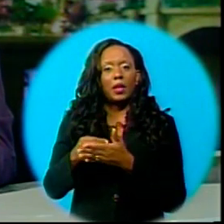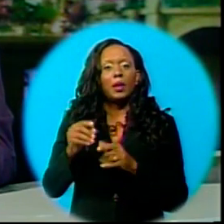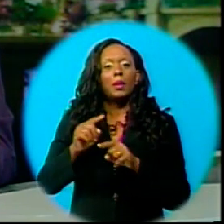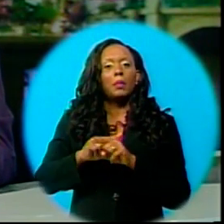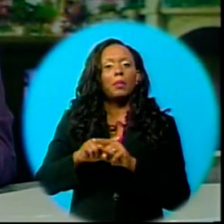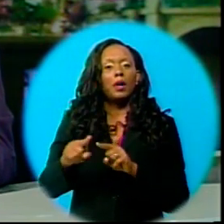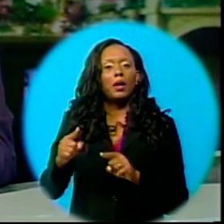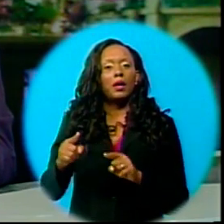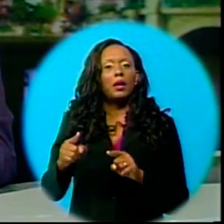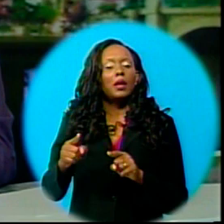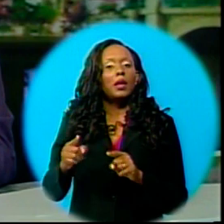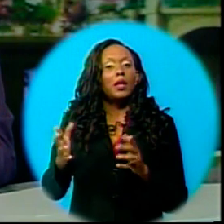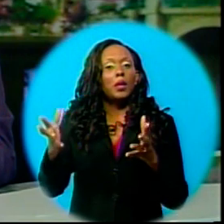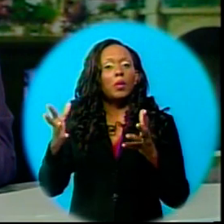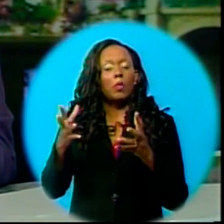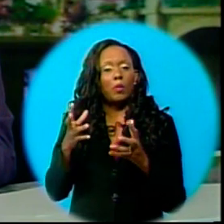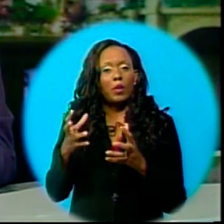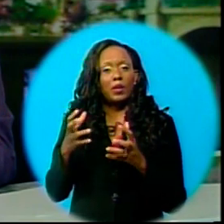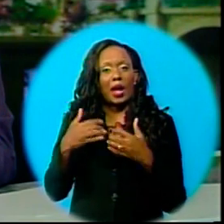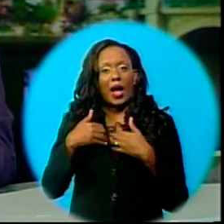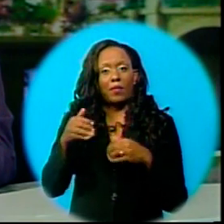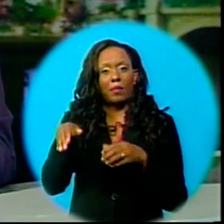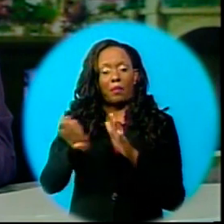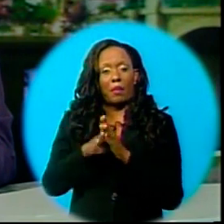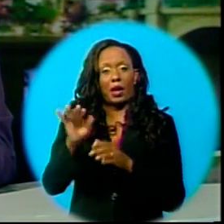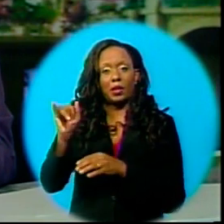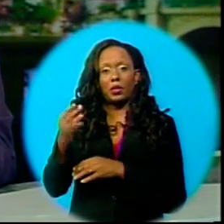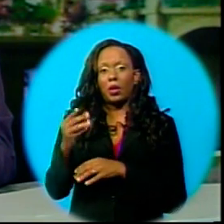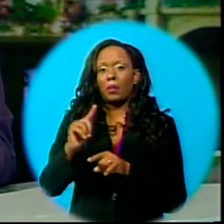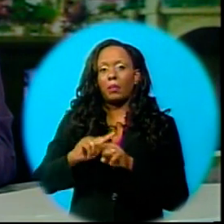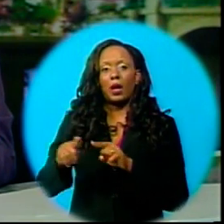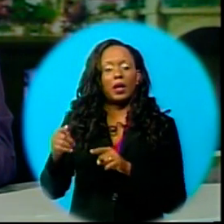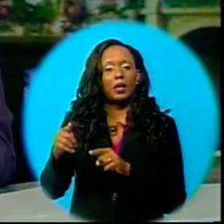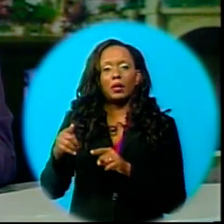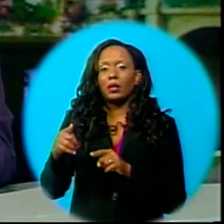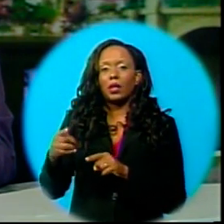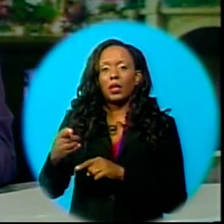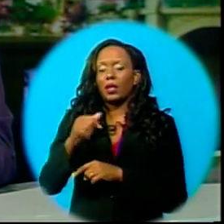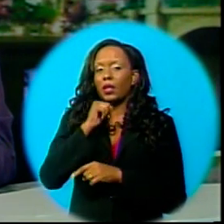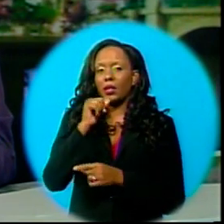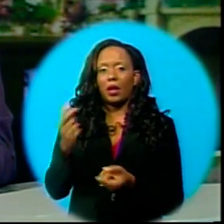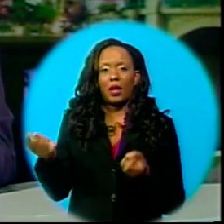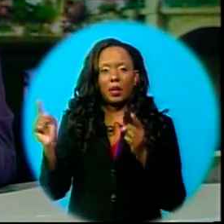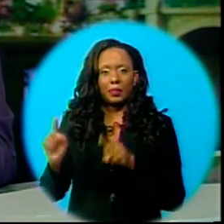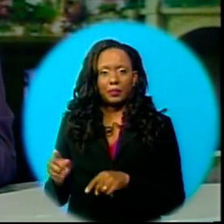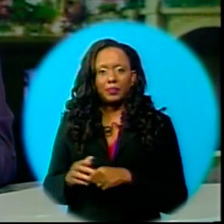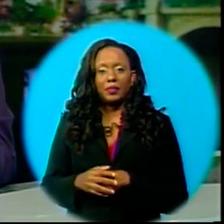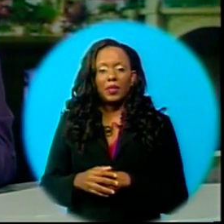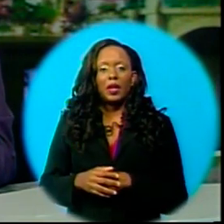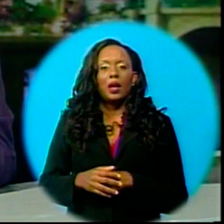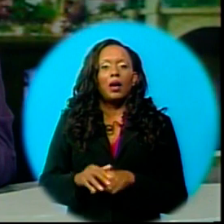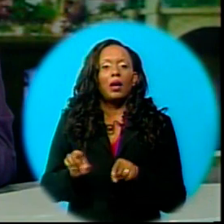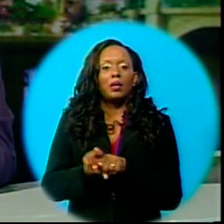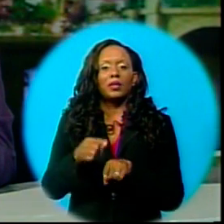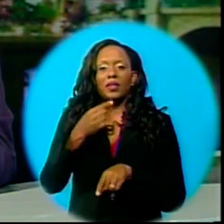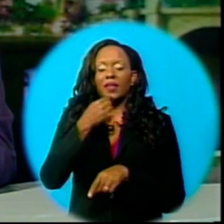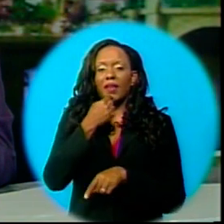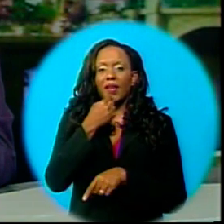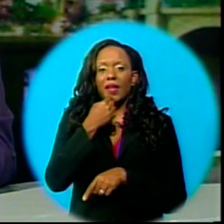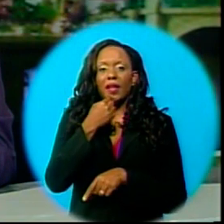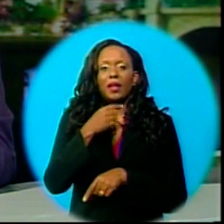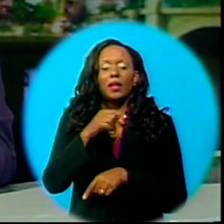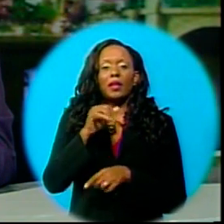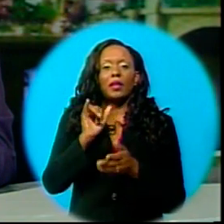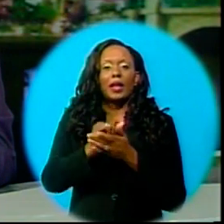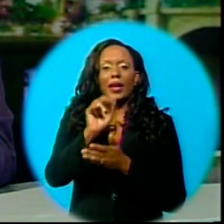for re-engagement and reinstatement were dismissed because they were, in the court's view, impracticable. In addition, the defendants